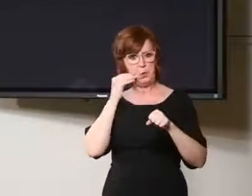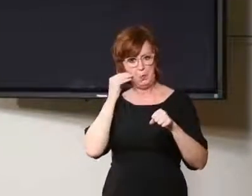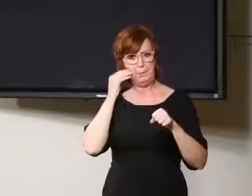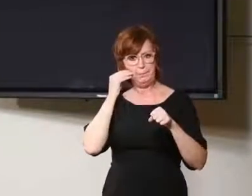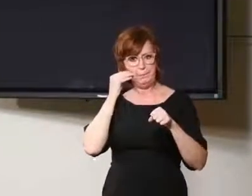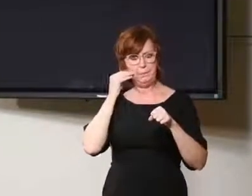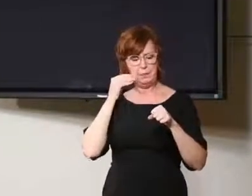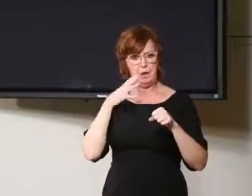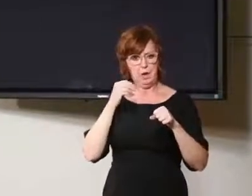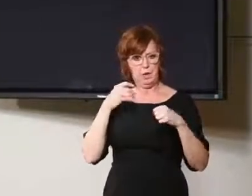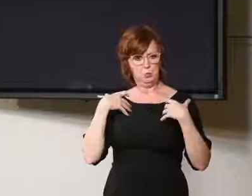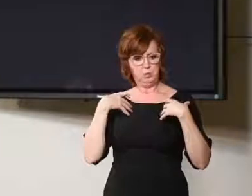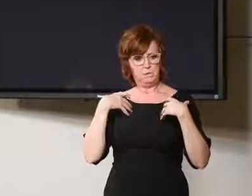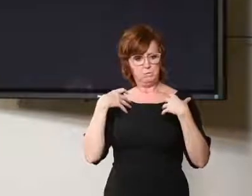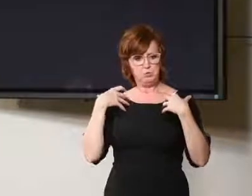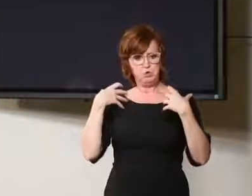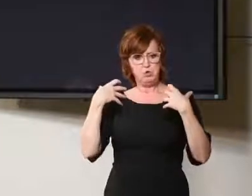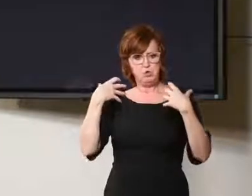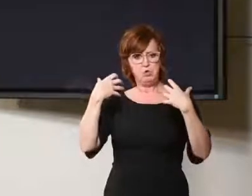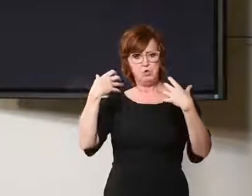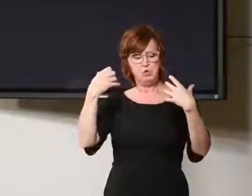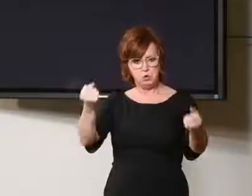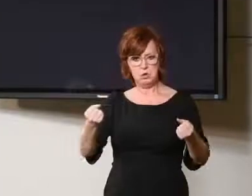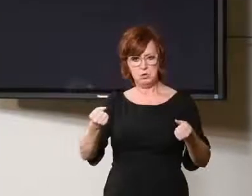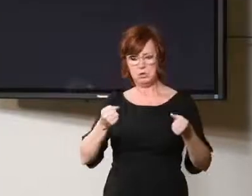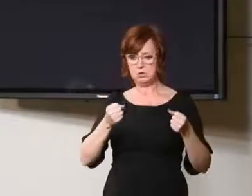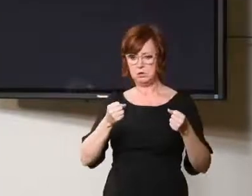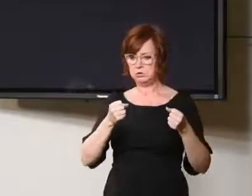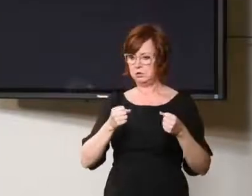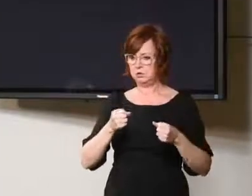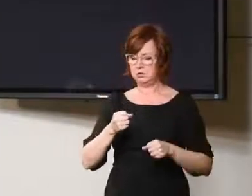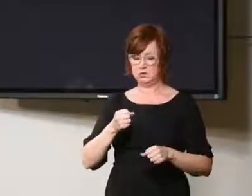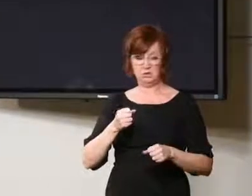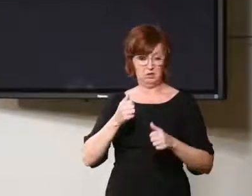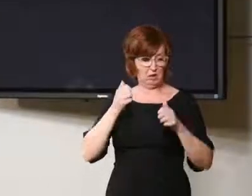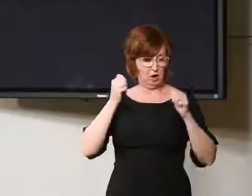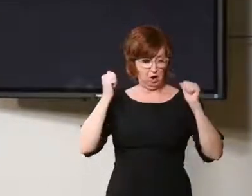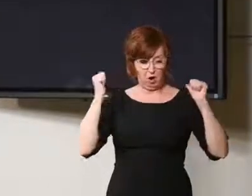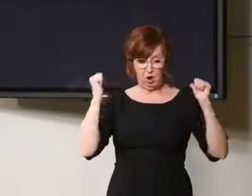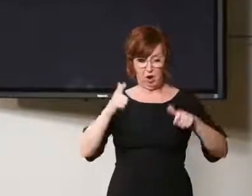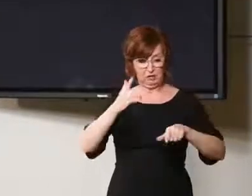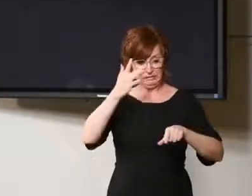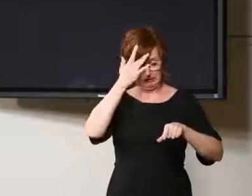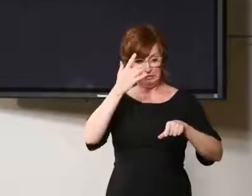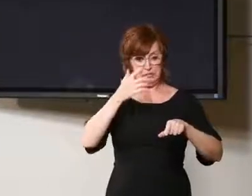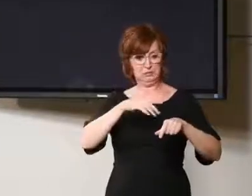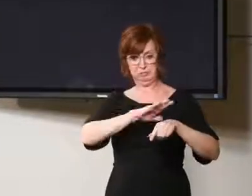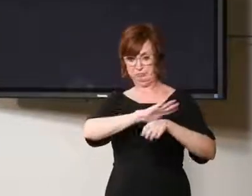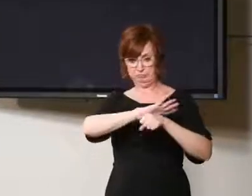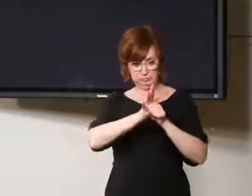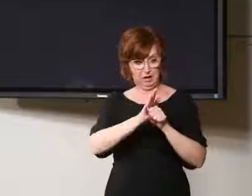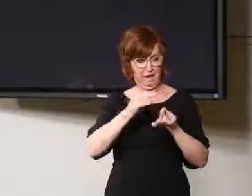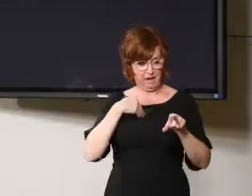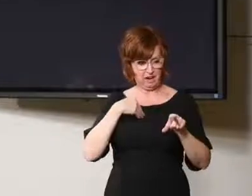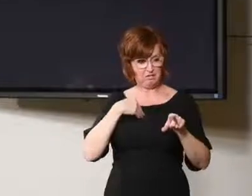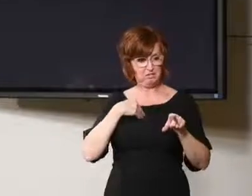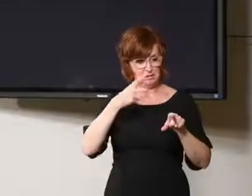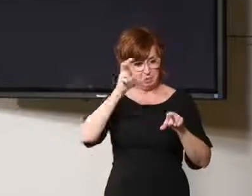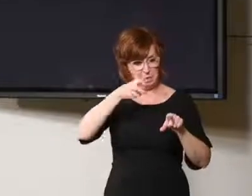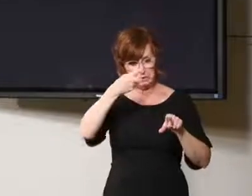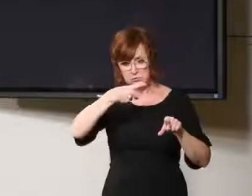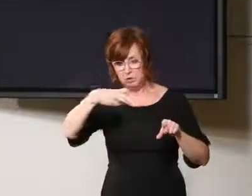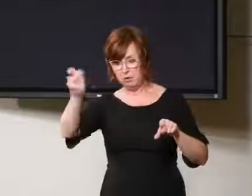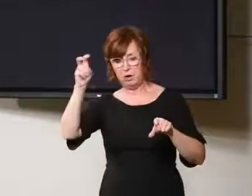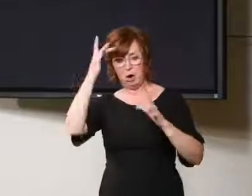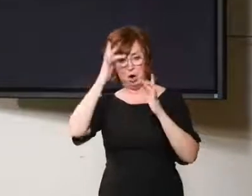most vulnerable, a large percentage will recover in the home or personal care home setting, but